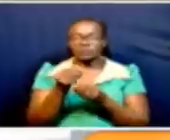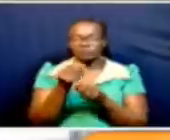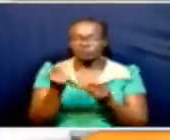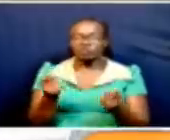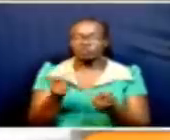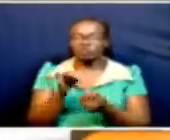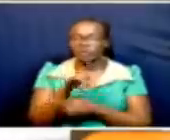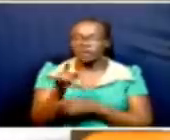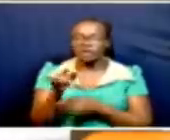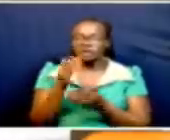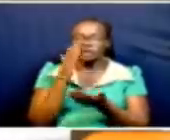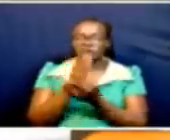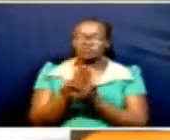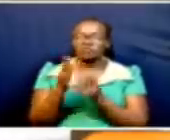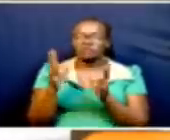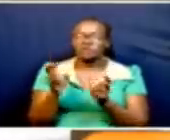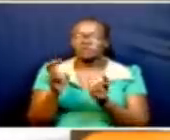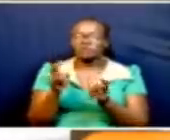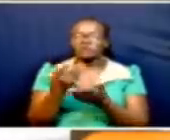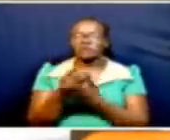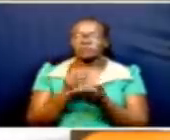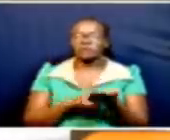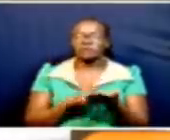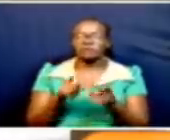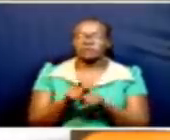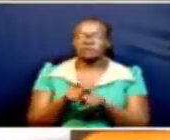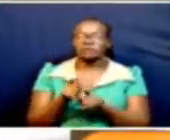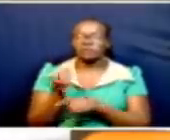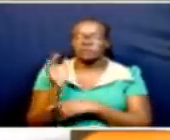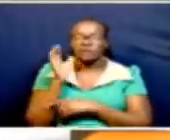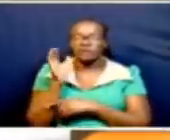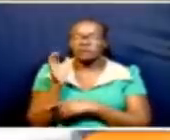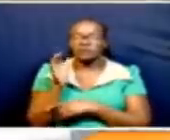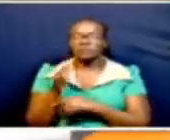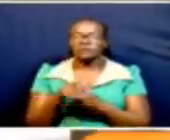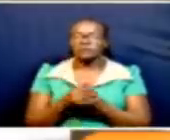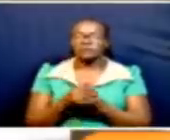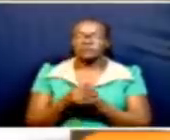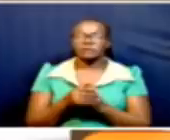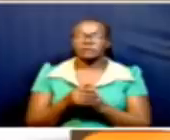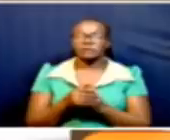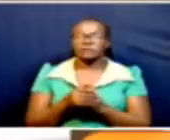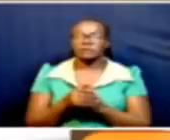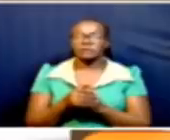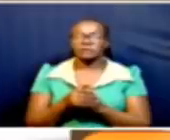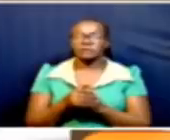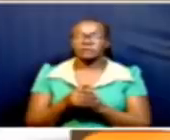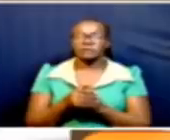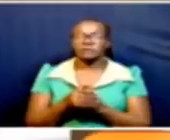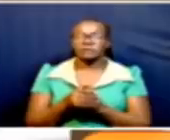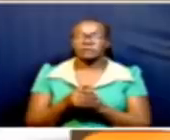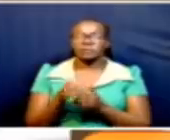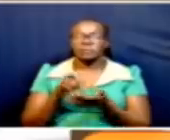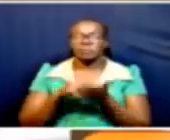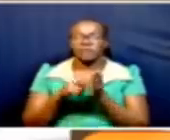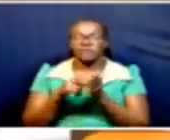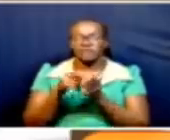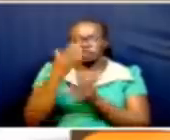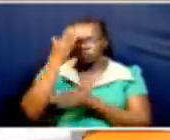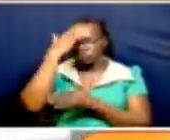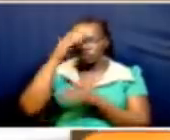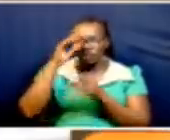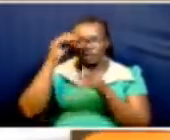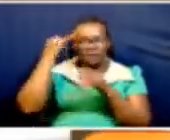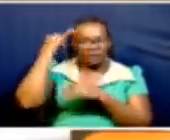issues. We had even kerosene being taxed, Jeff. You see, in the village, this idea of rural electrification is